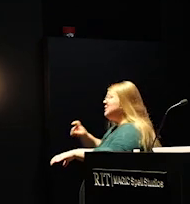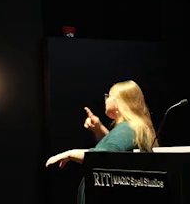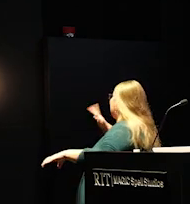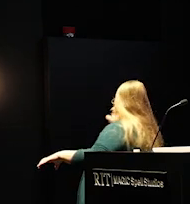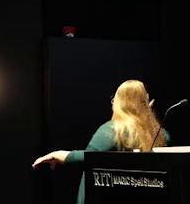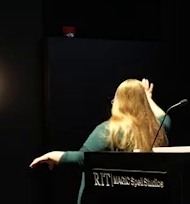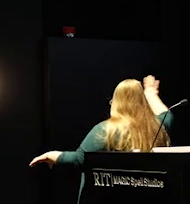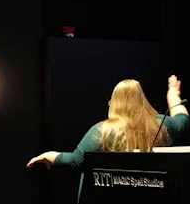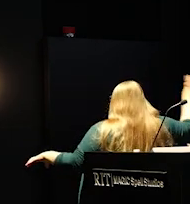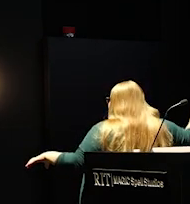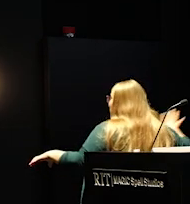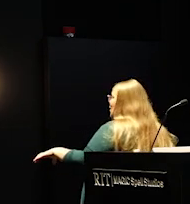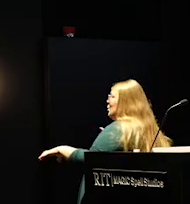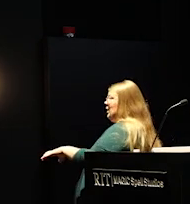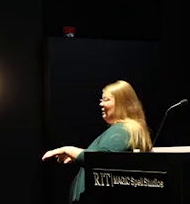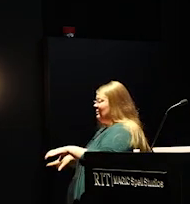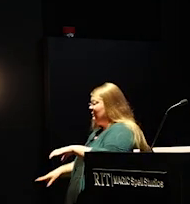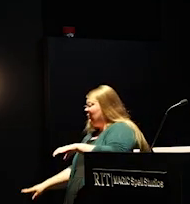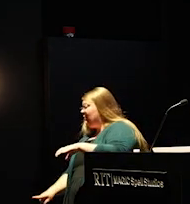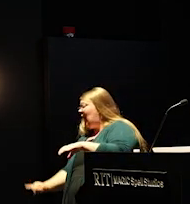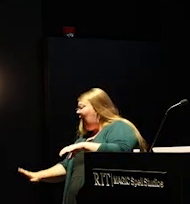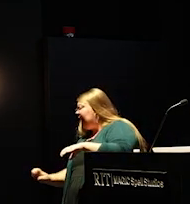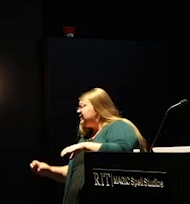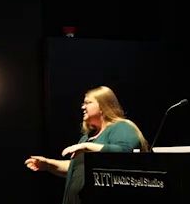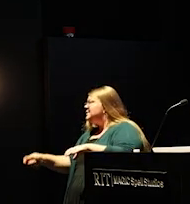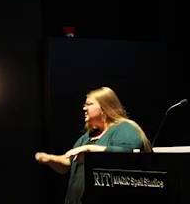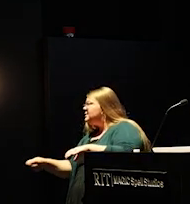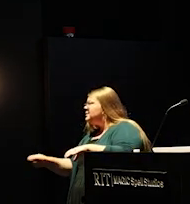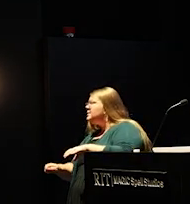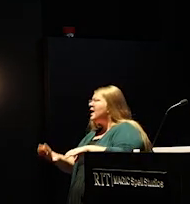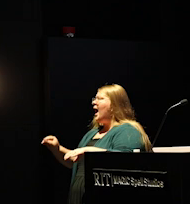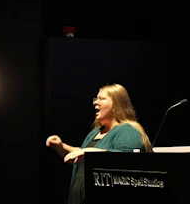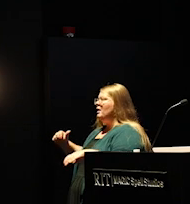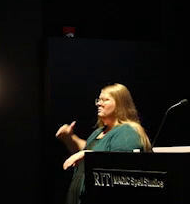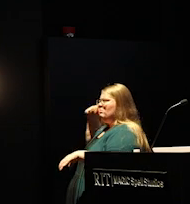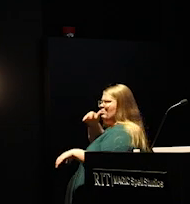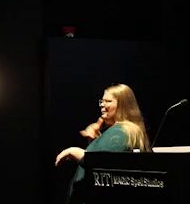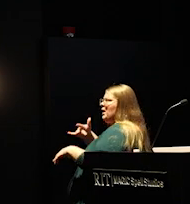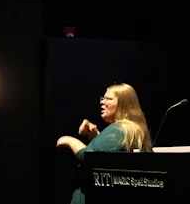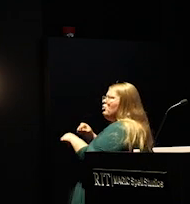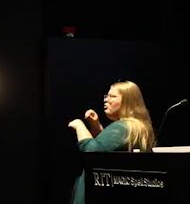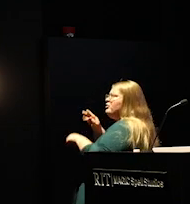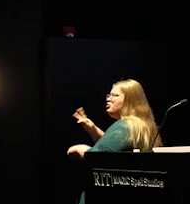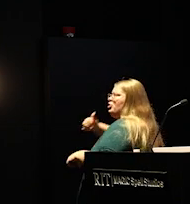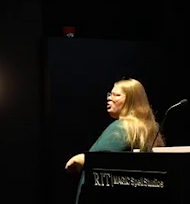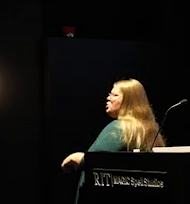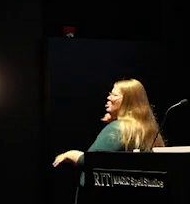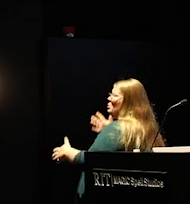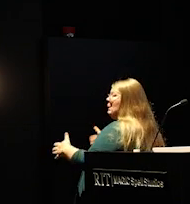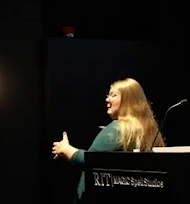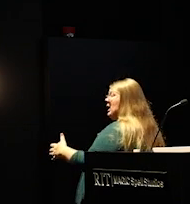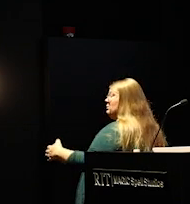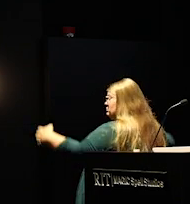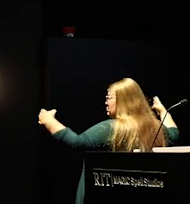of ice, and you got to stand, and you got to have like your coolers behind you. So it takes up really about 12. It can easily take 9 to 12